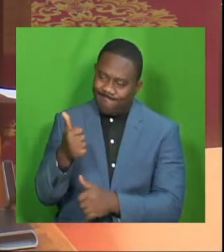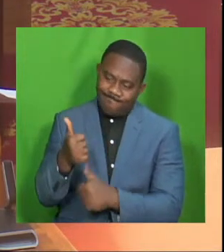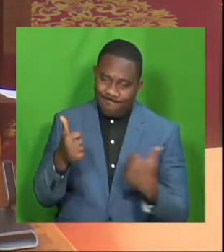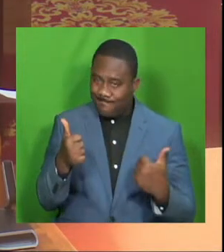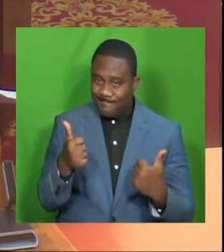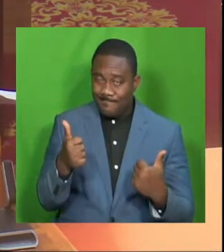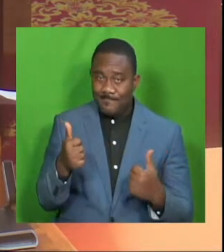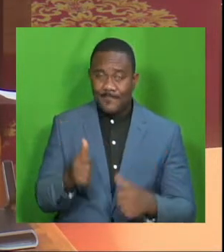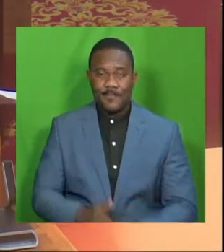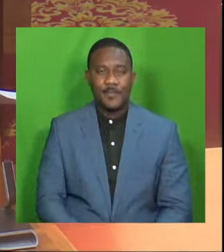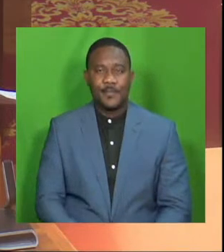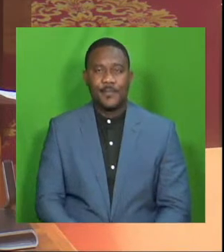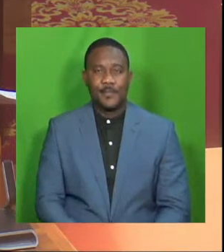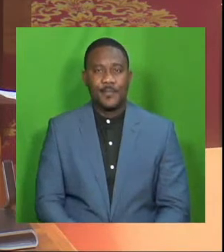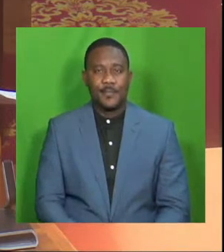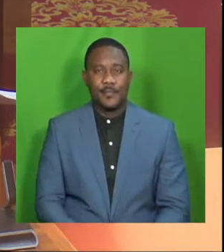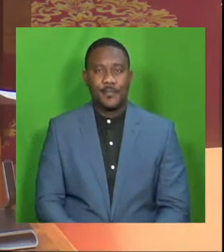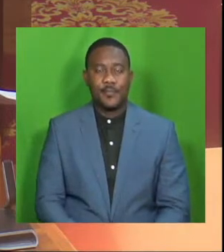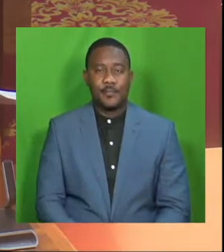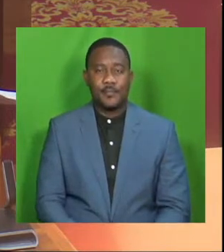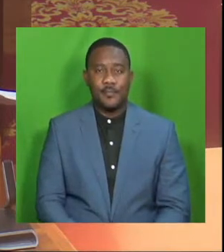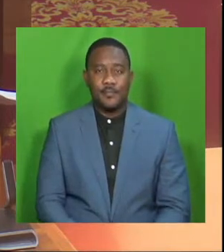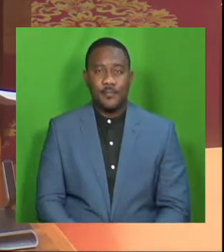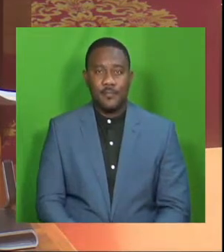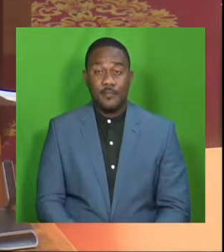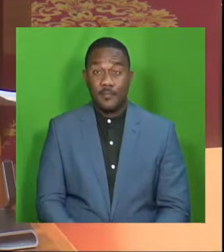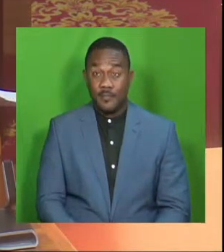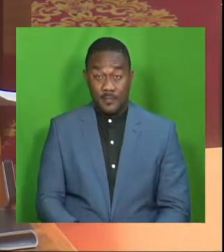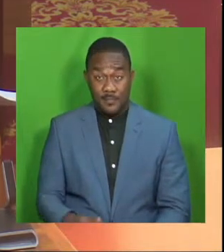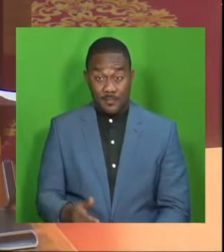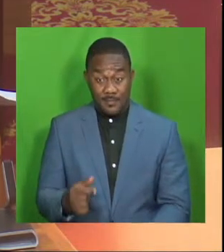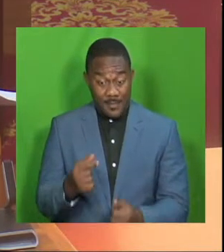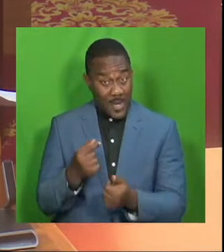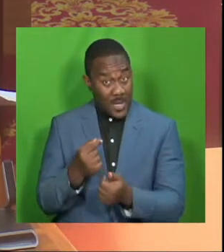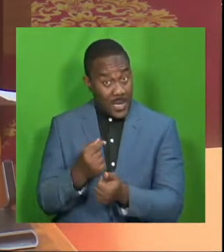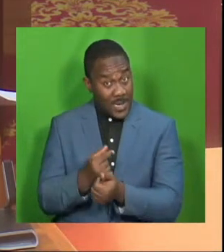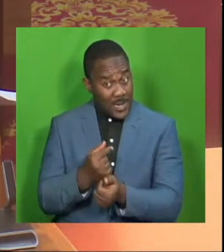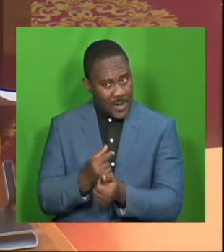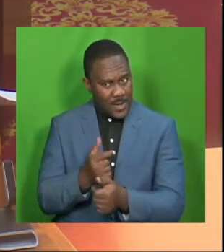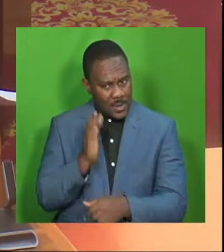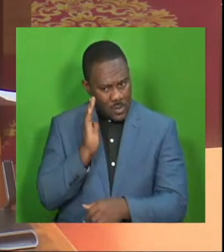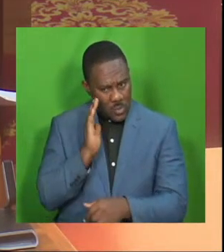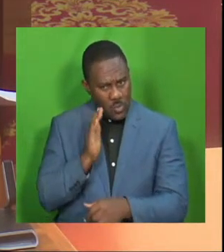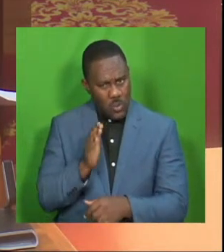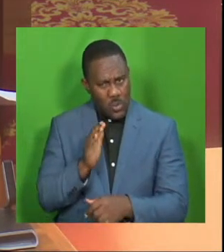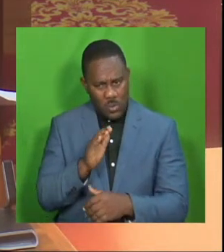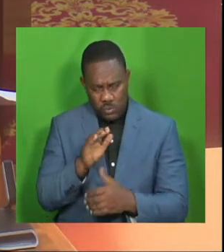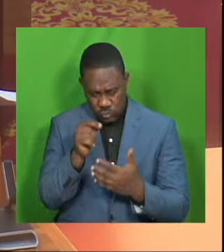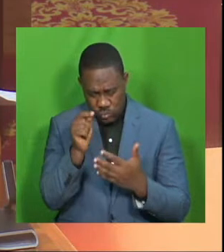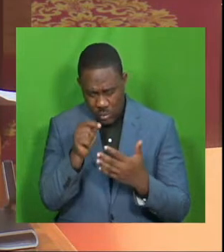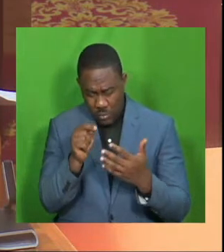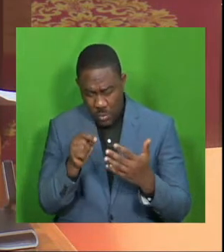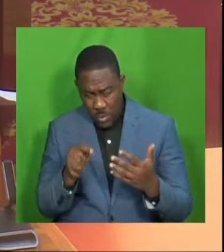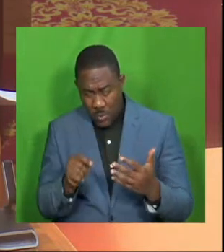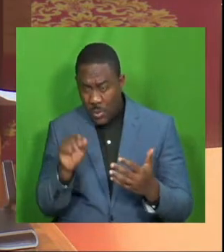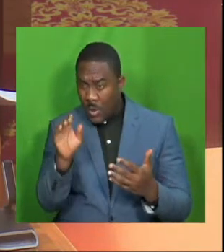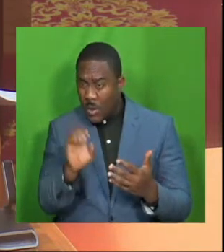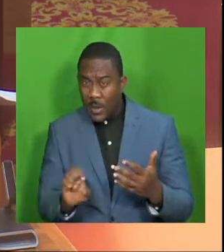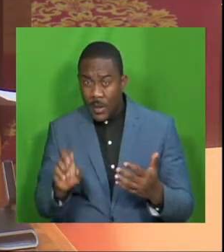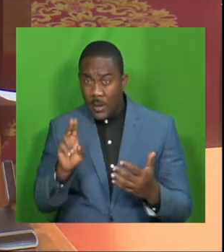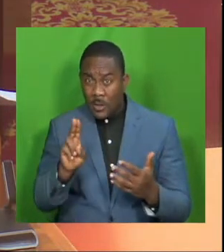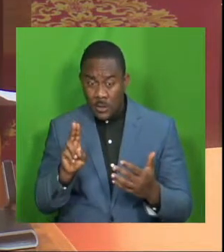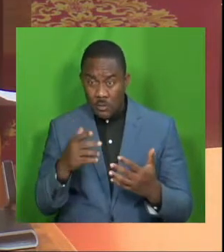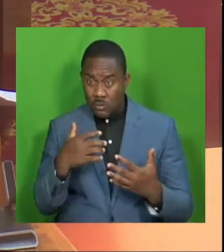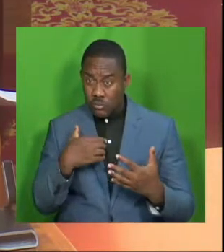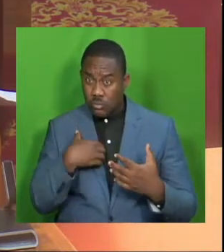Mr. Speaker, Ghana has planned to address all the concerns raised by the EU